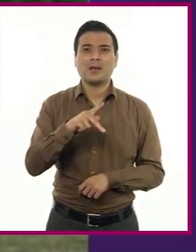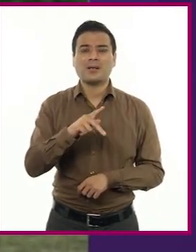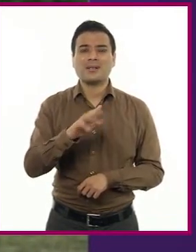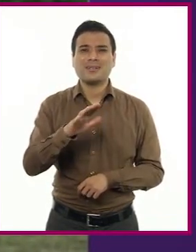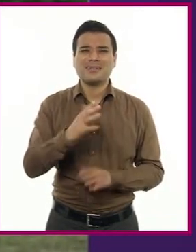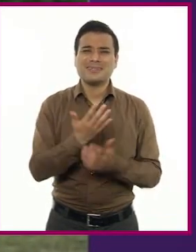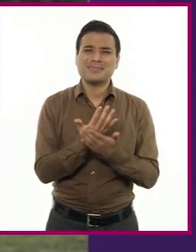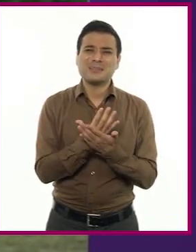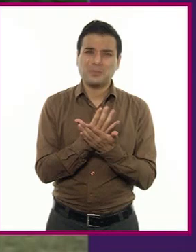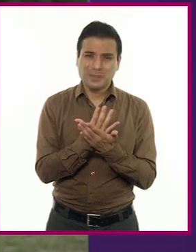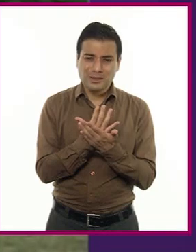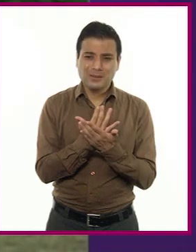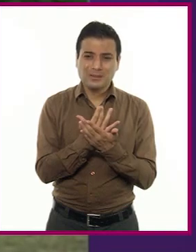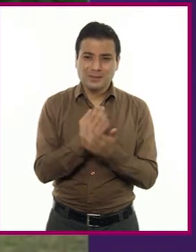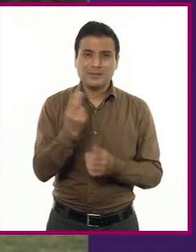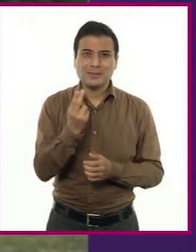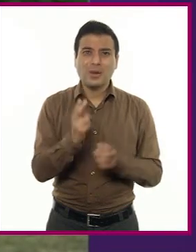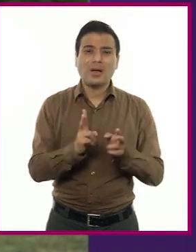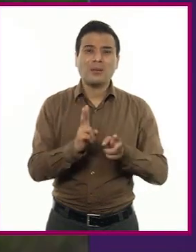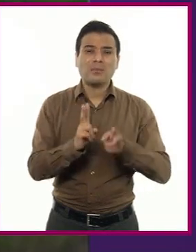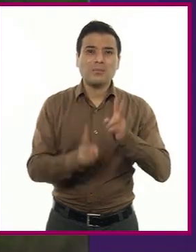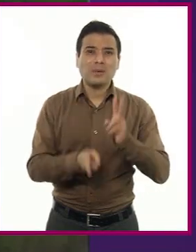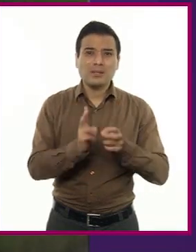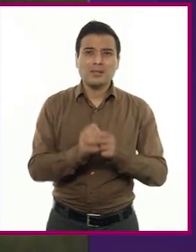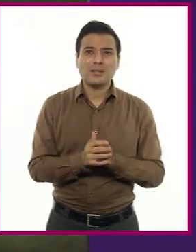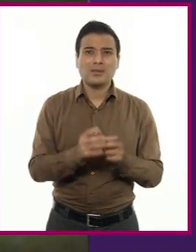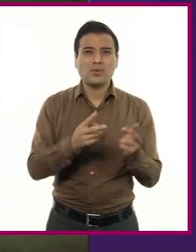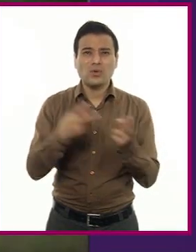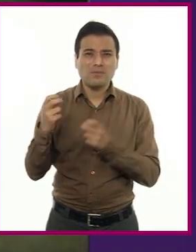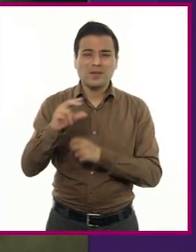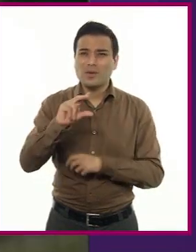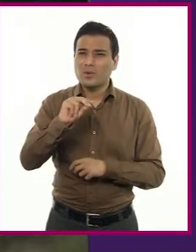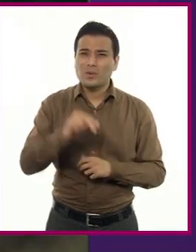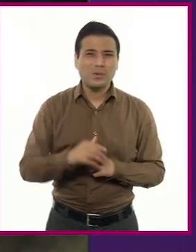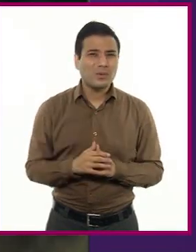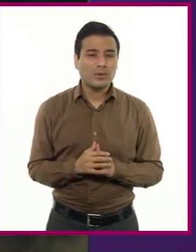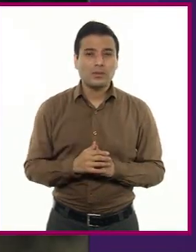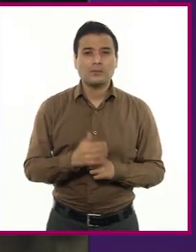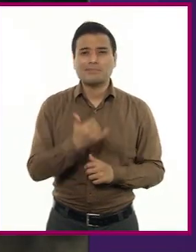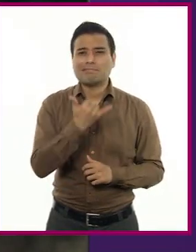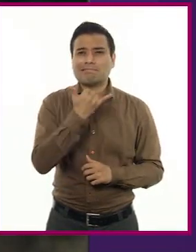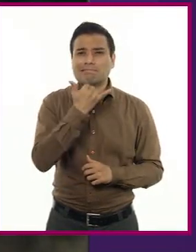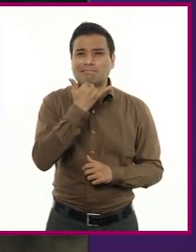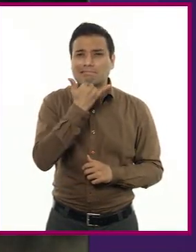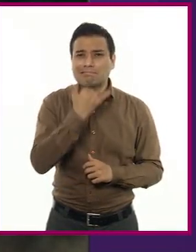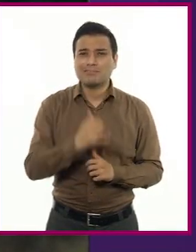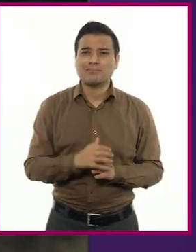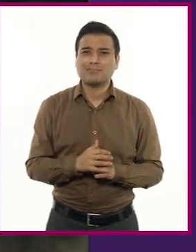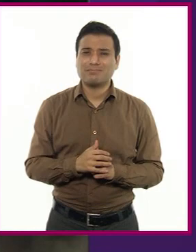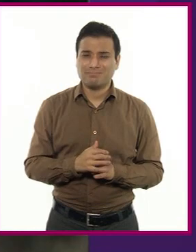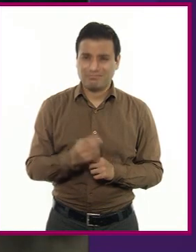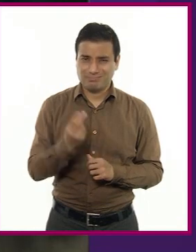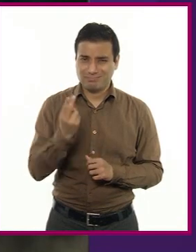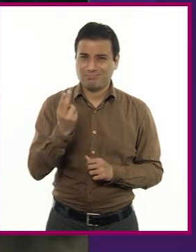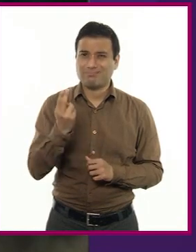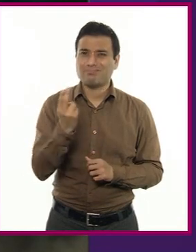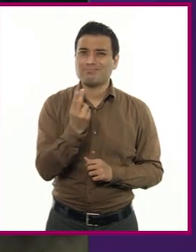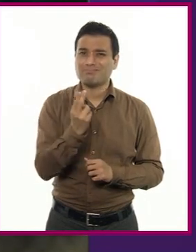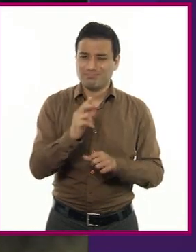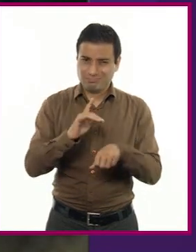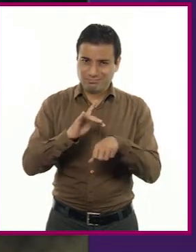Mark, stop. Let's talk. Don't do this. I'm sorry, Dizzy, but I have to get one of those